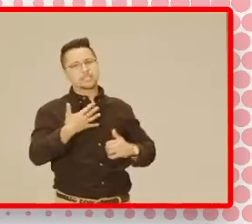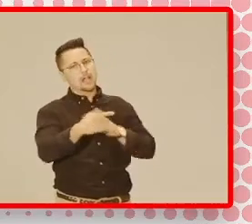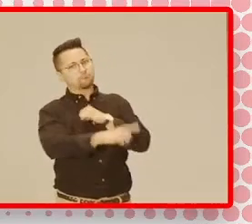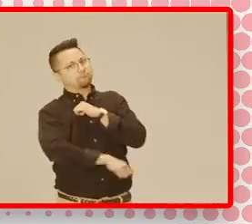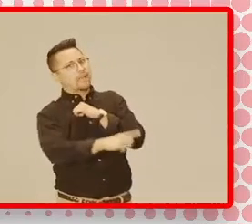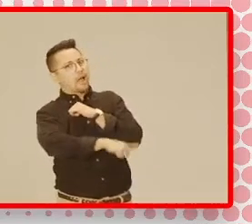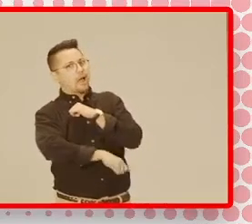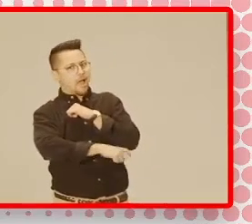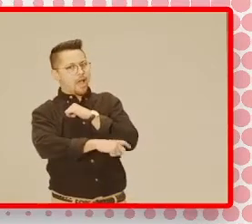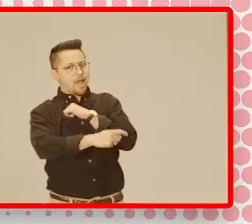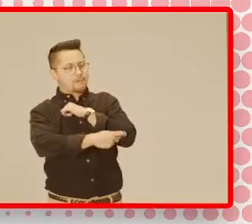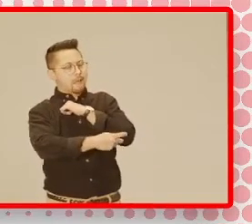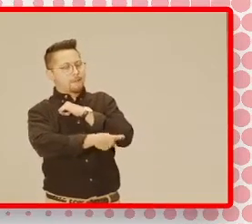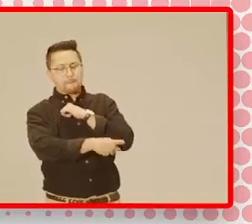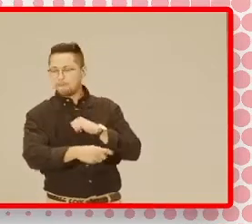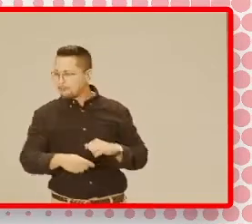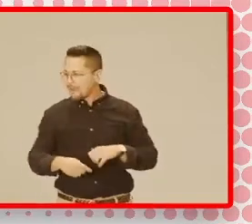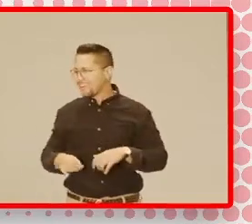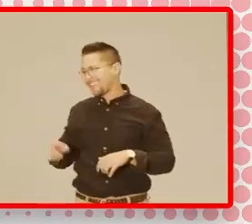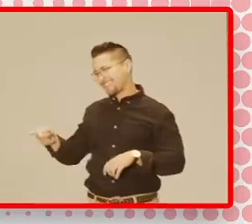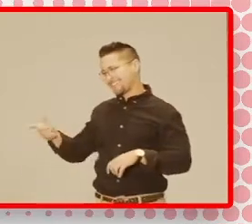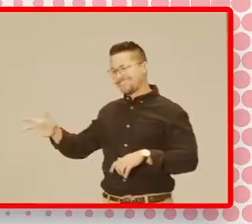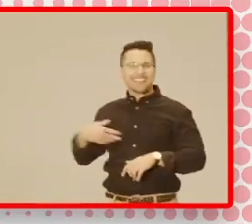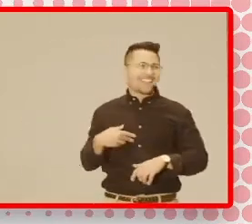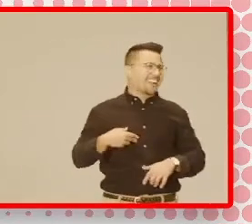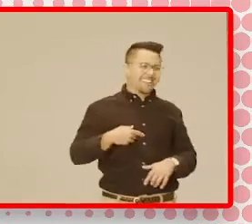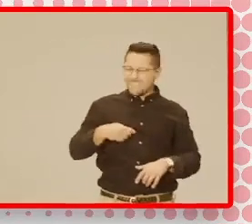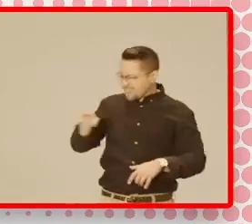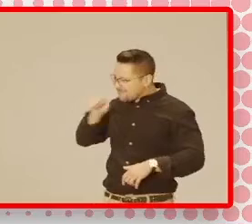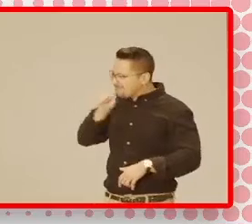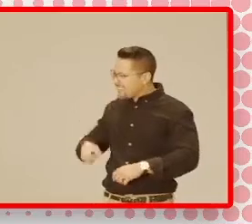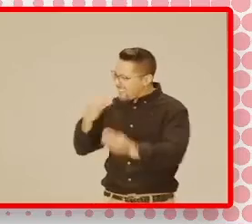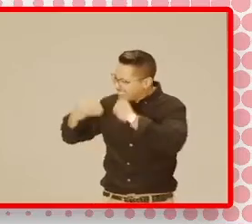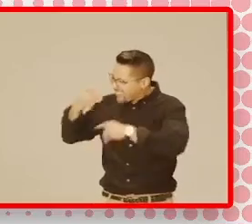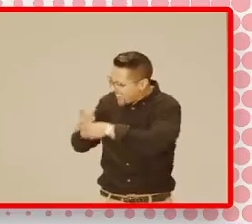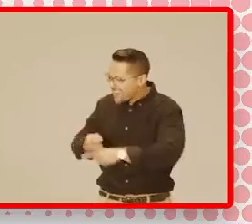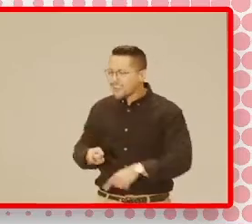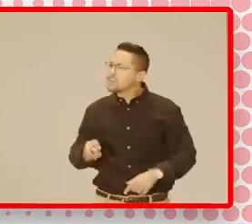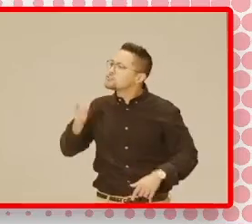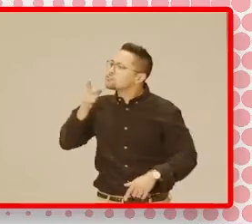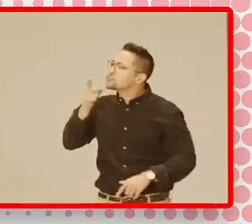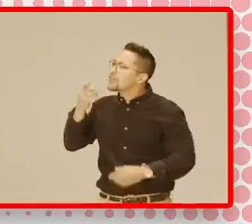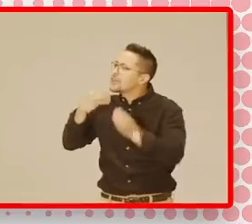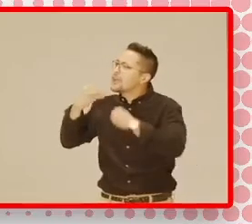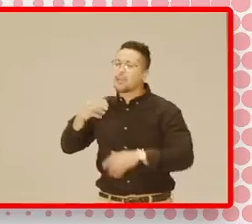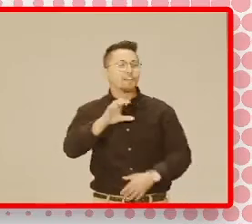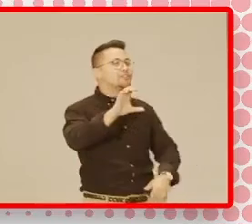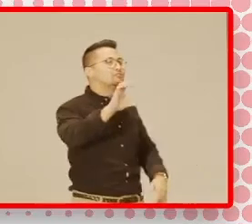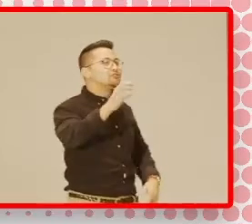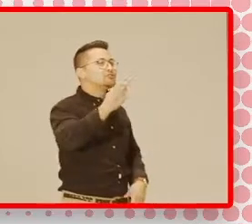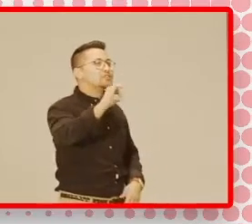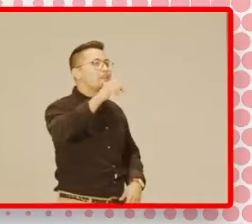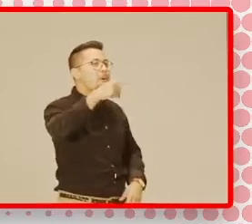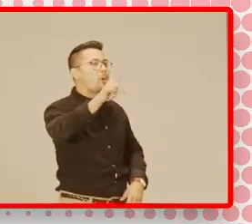Yeah. You get out of here, monkey. Yeah. You love to eat, don't you? Yeah. What are you having for lunch today? Chipotle. Okay.